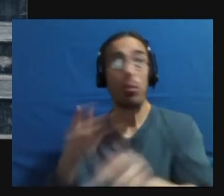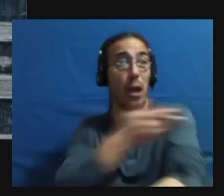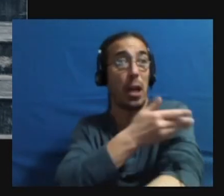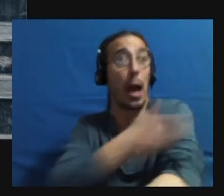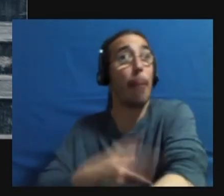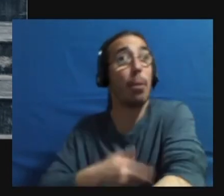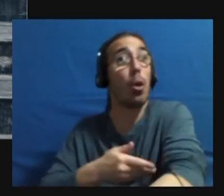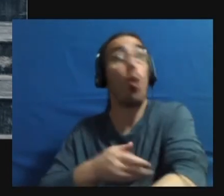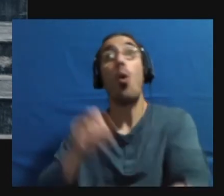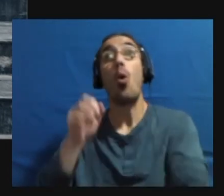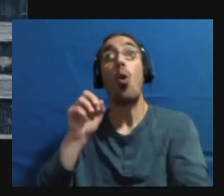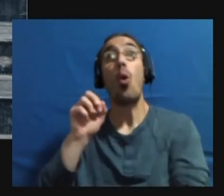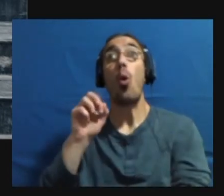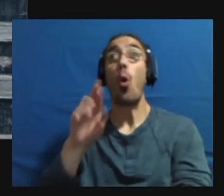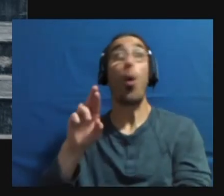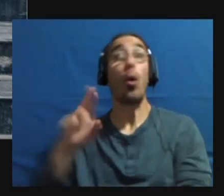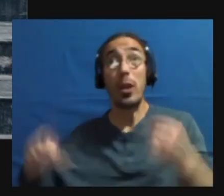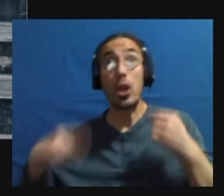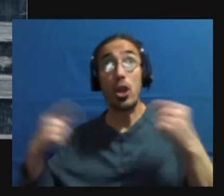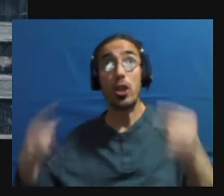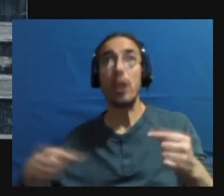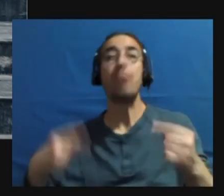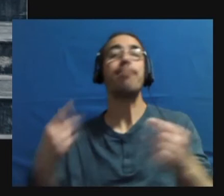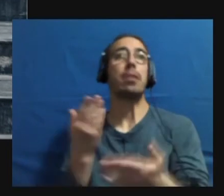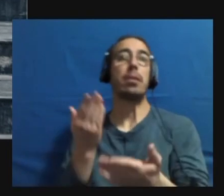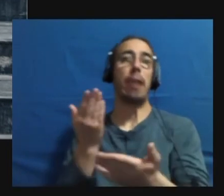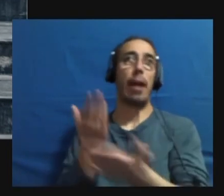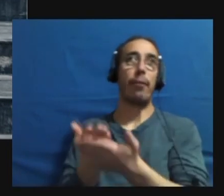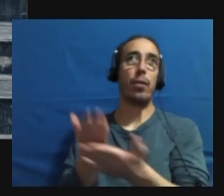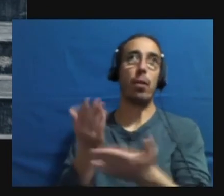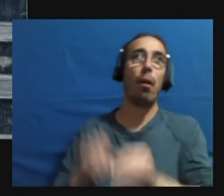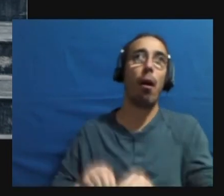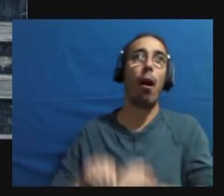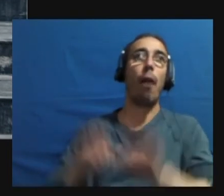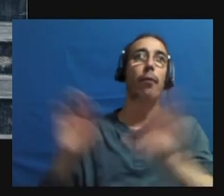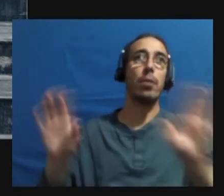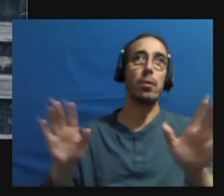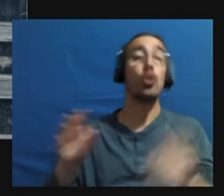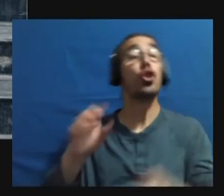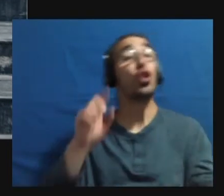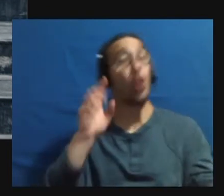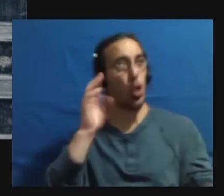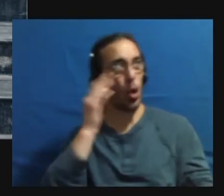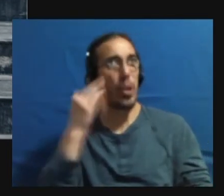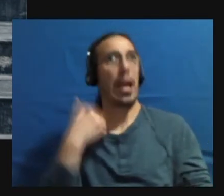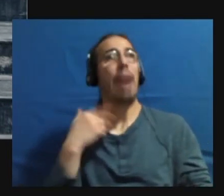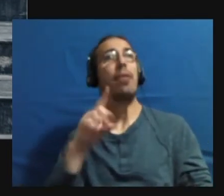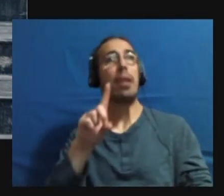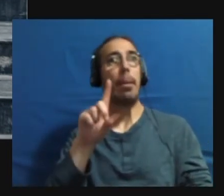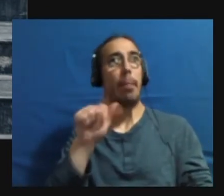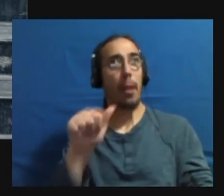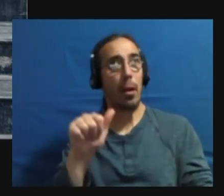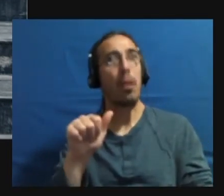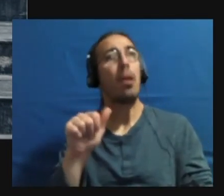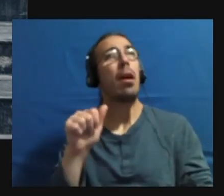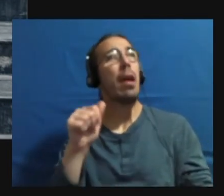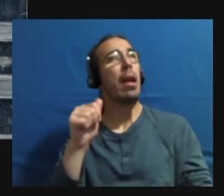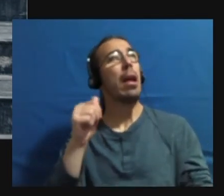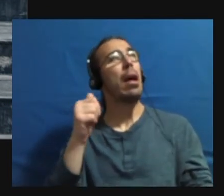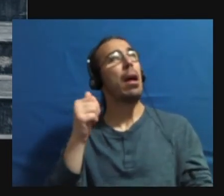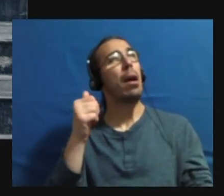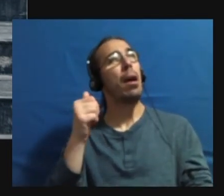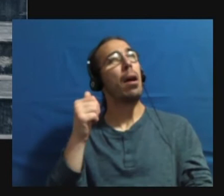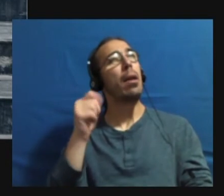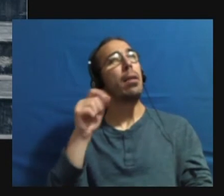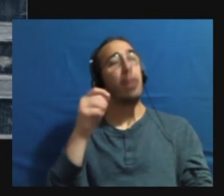visible. They're in a wheelchair. You can tell that they have a disability that they have a difference that needs an